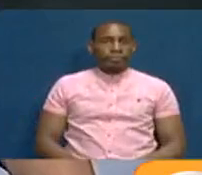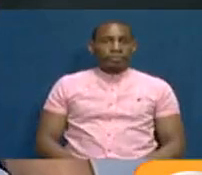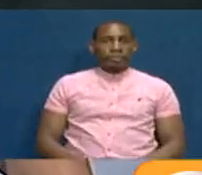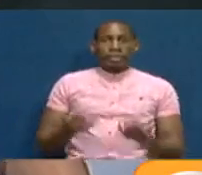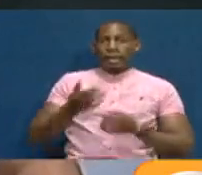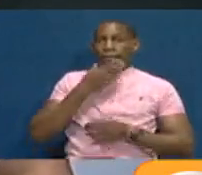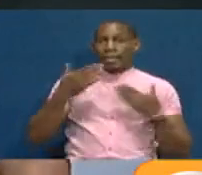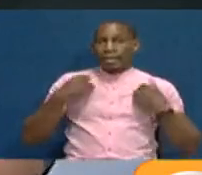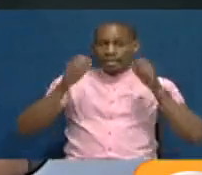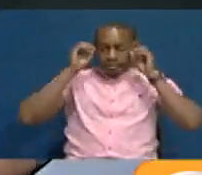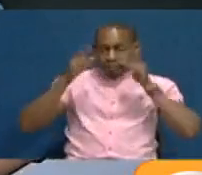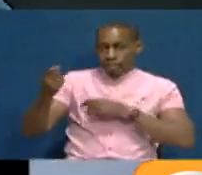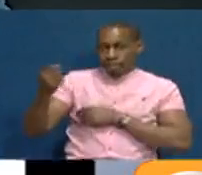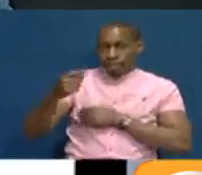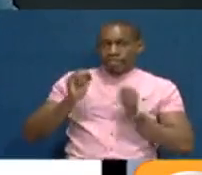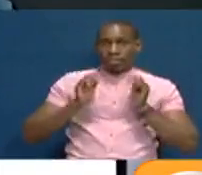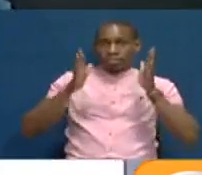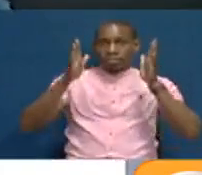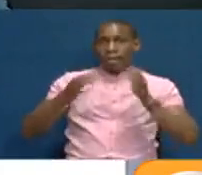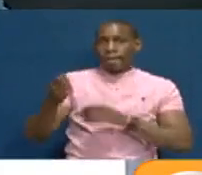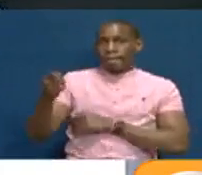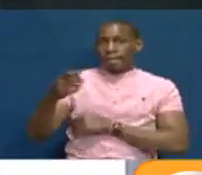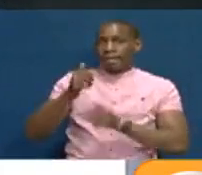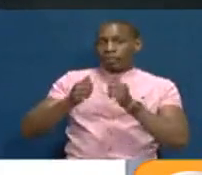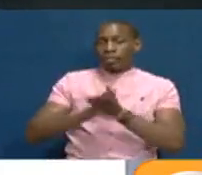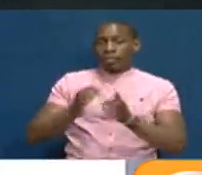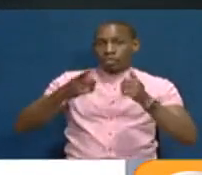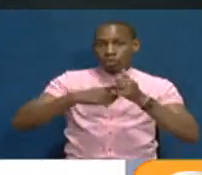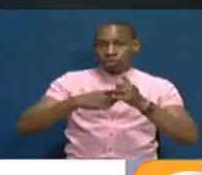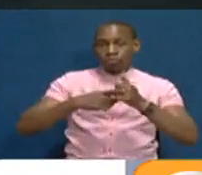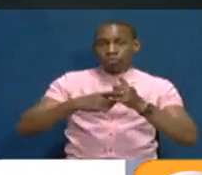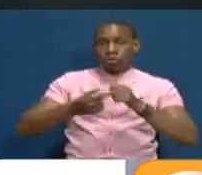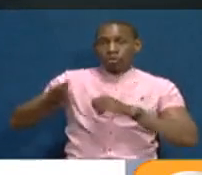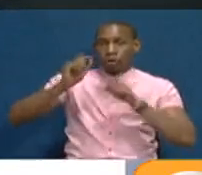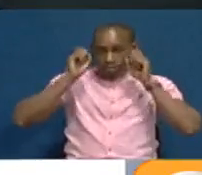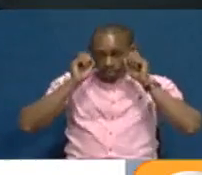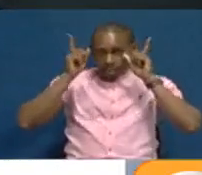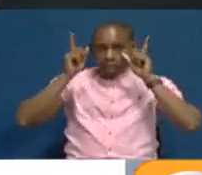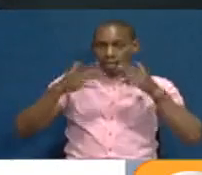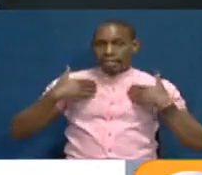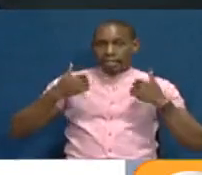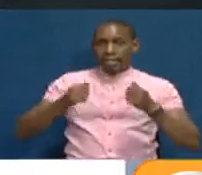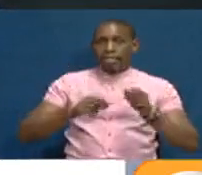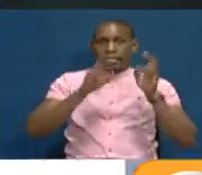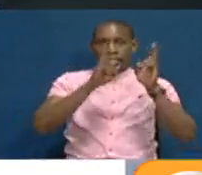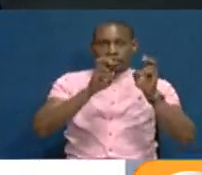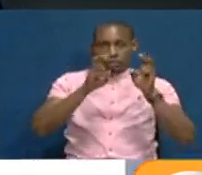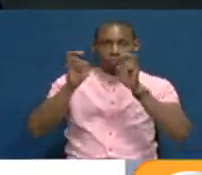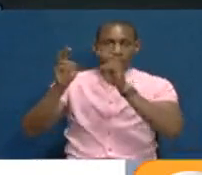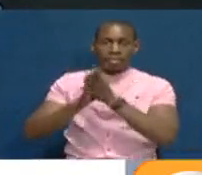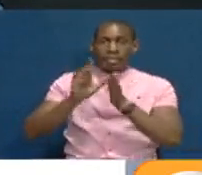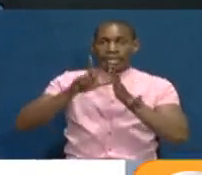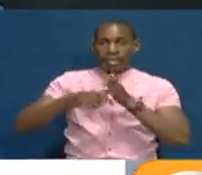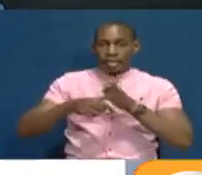Now, Men's Health Awareness Month is observed in the month of June to increase awareness of health issues,